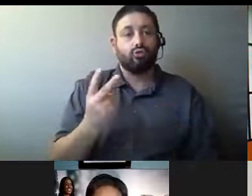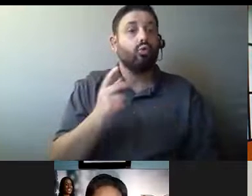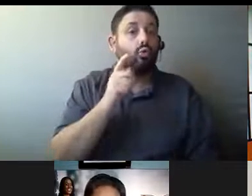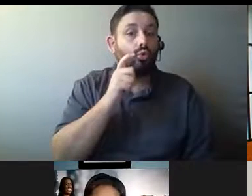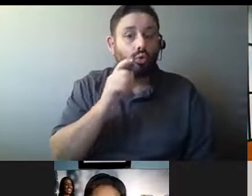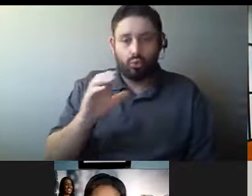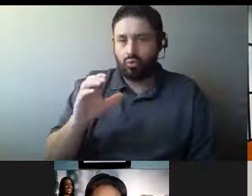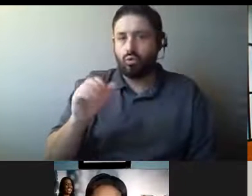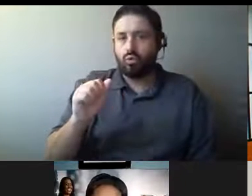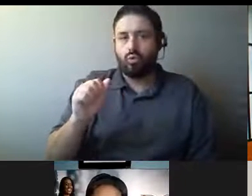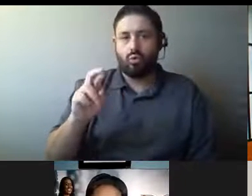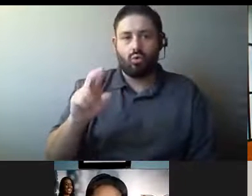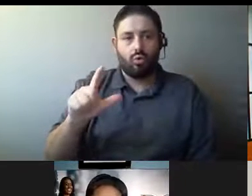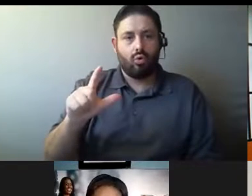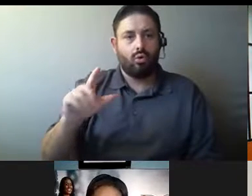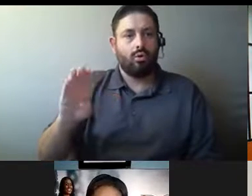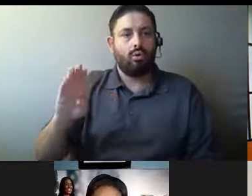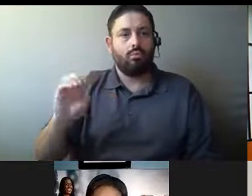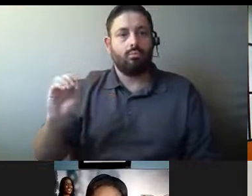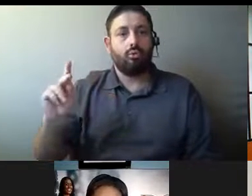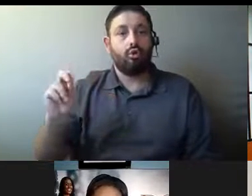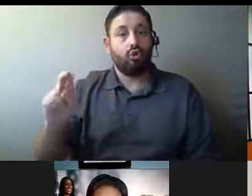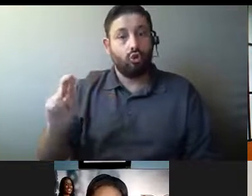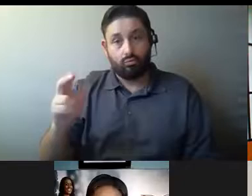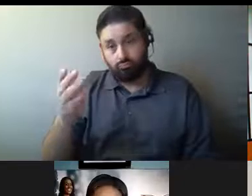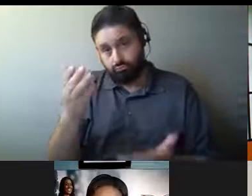Carl Booker. And Carl, you're up.